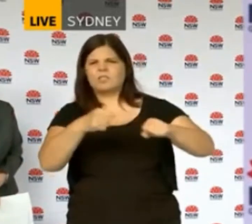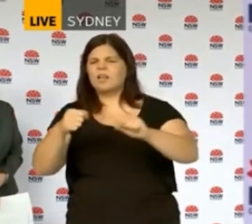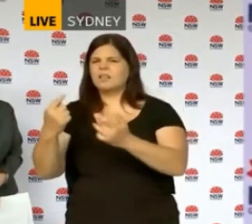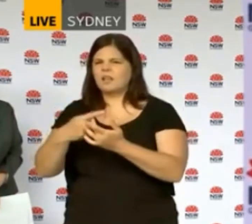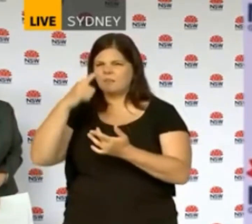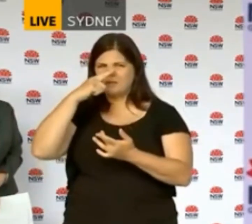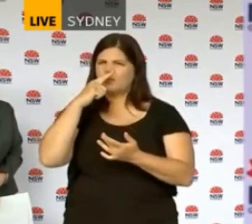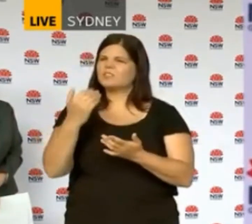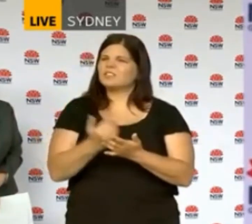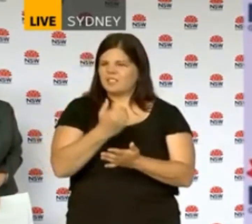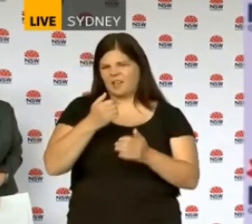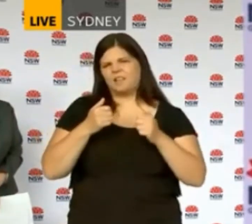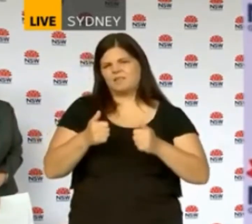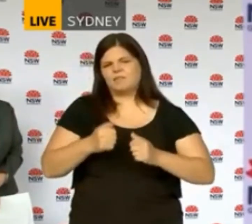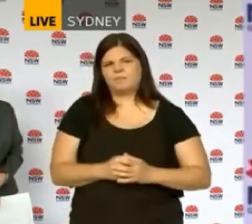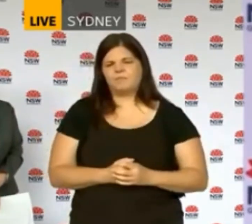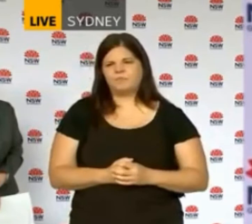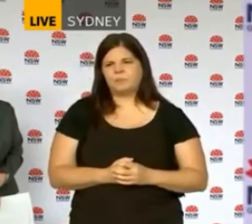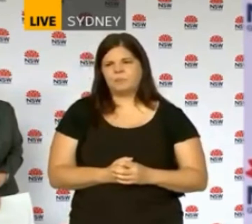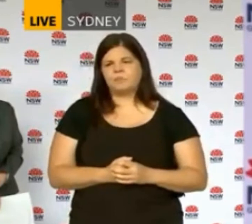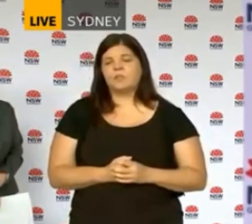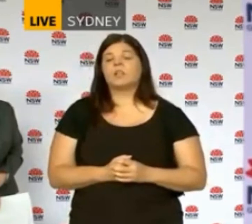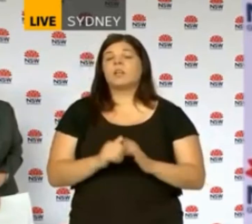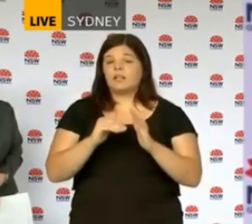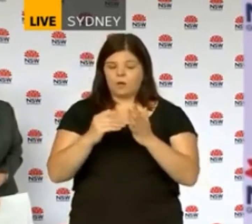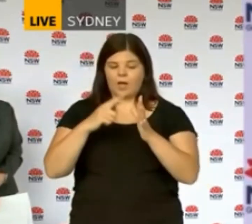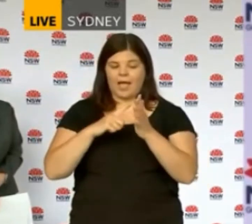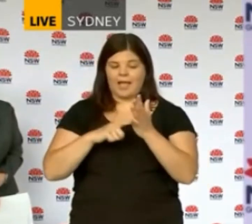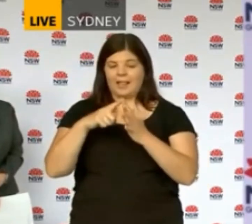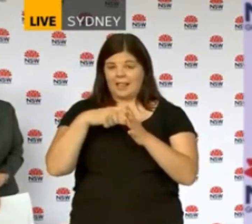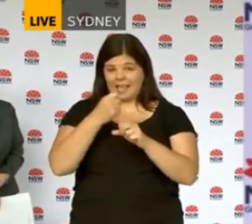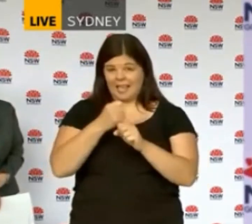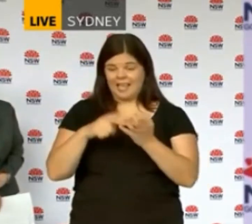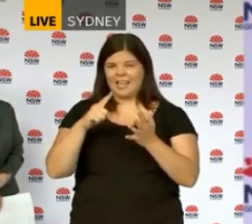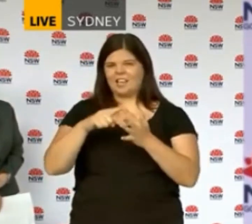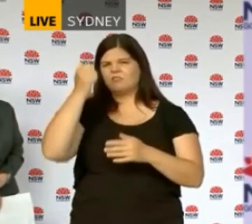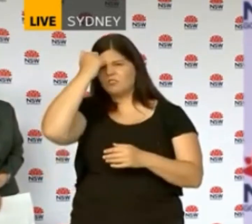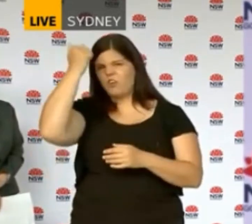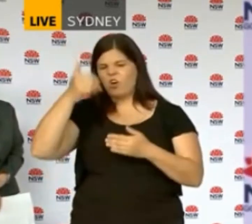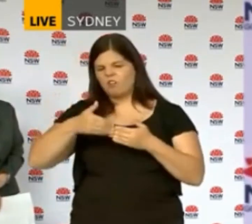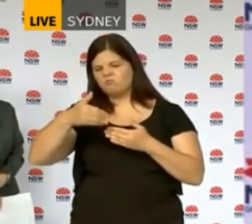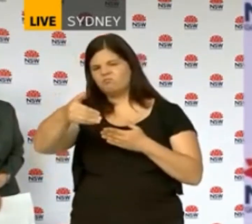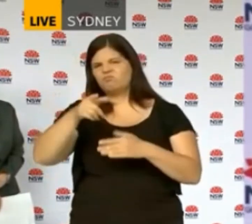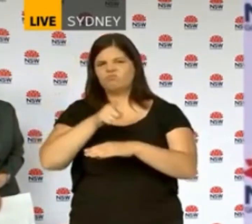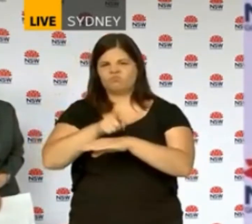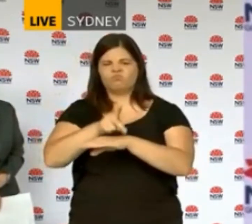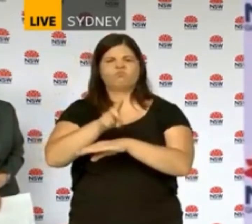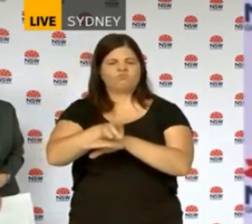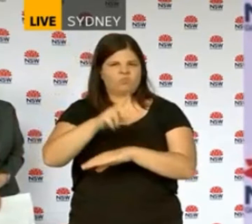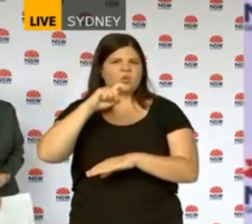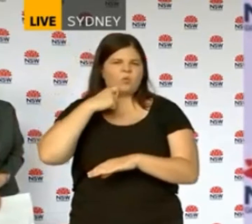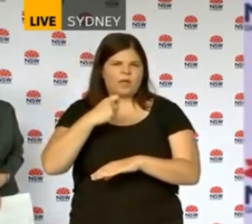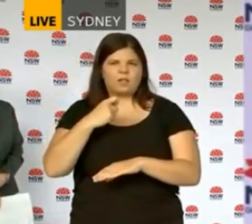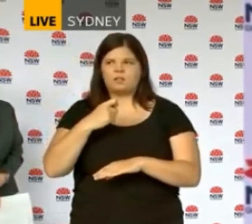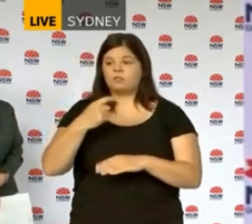the same order is now applicable to the A-League games in the next few weeks. Of course, as the Acting Premier said, there'll be a